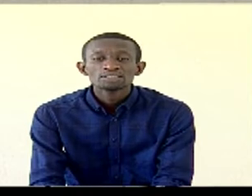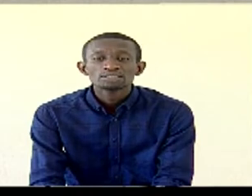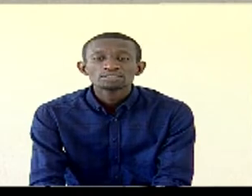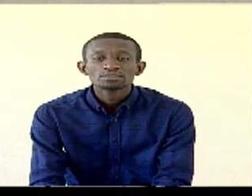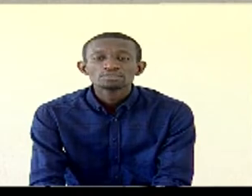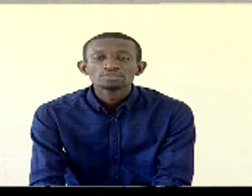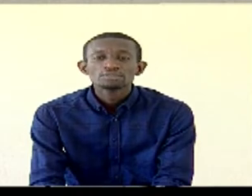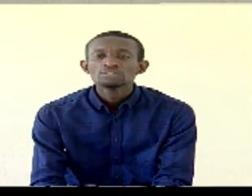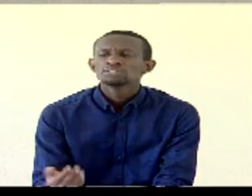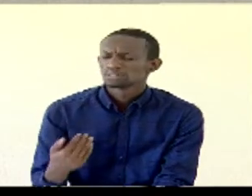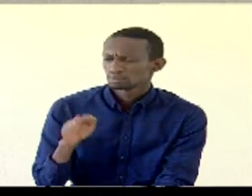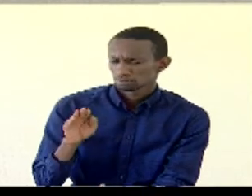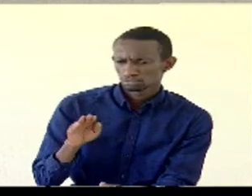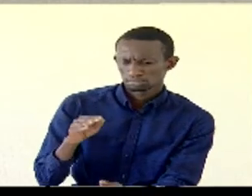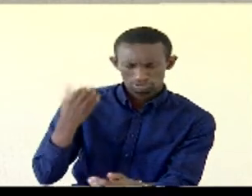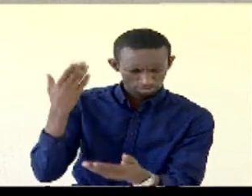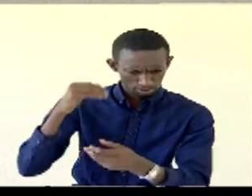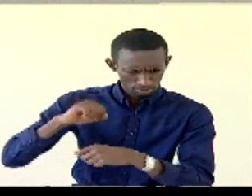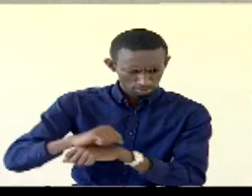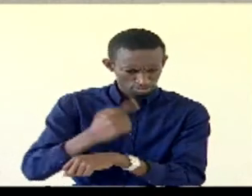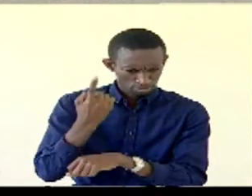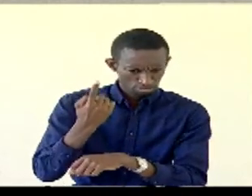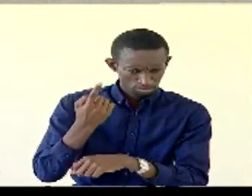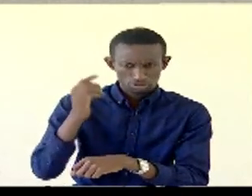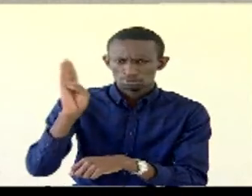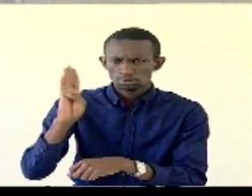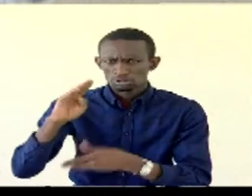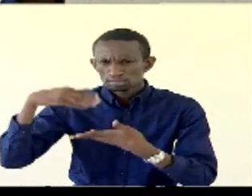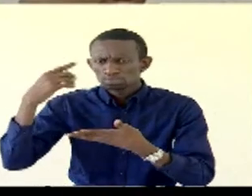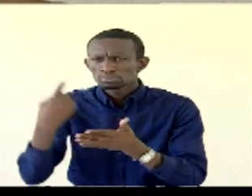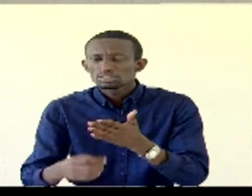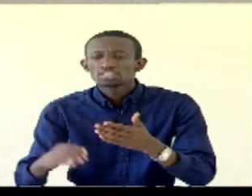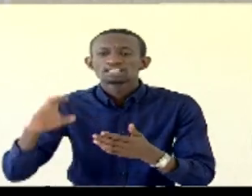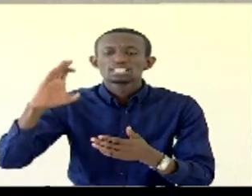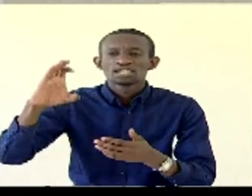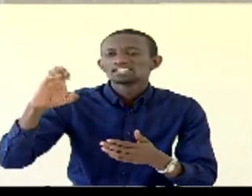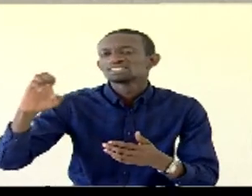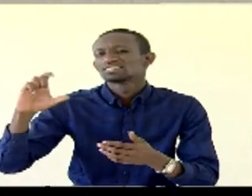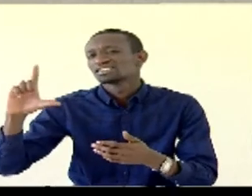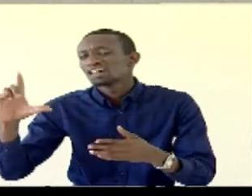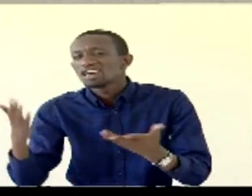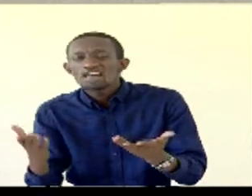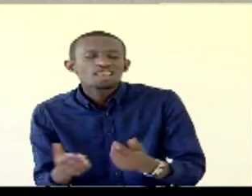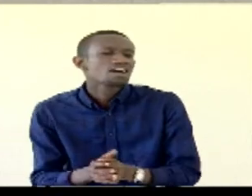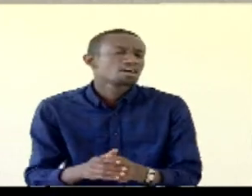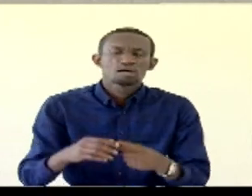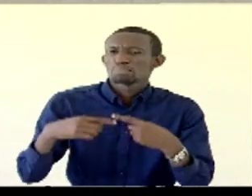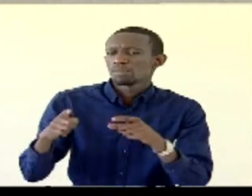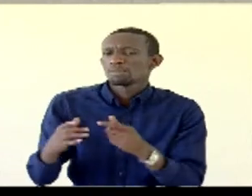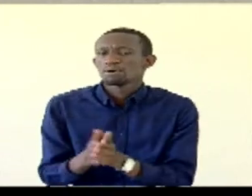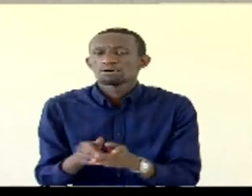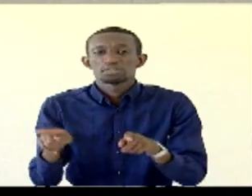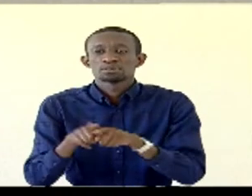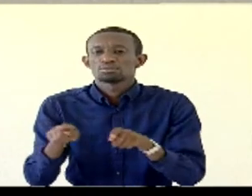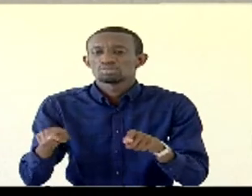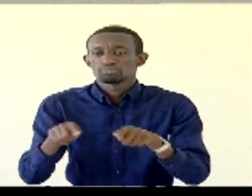was my S1 biology? Plant and animal cells, cell wall, like a box. So it's like get a balloon,